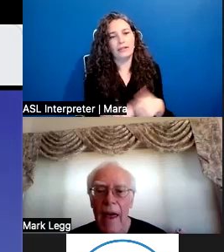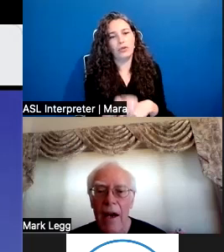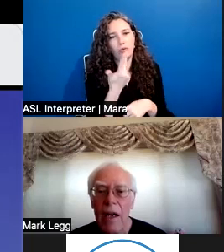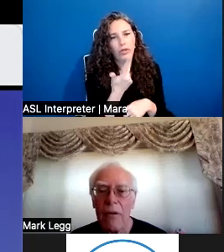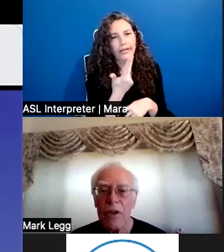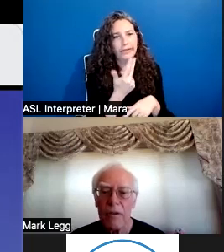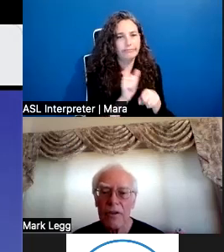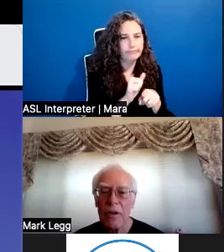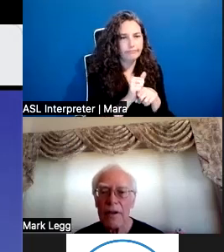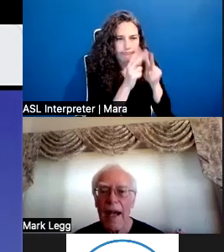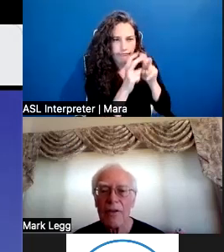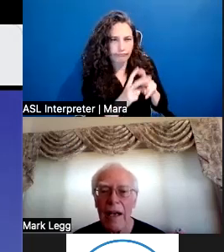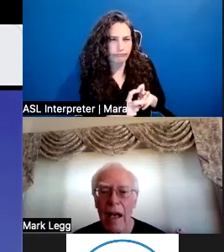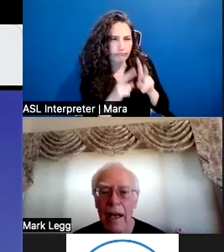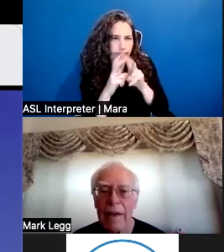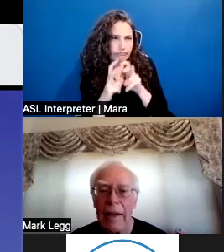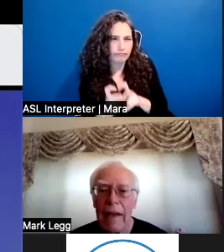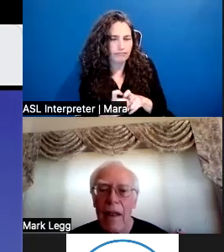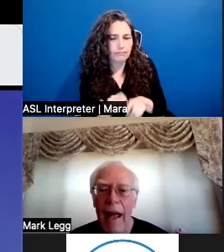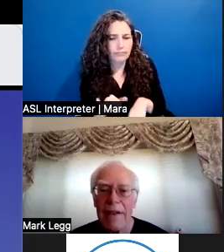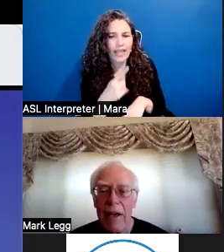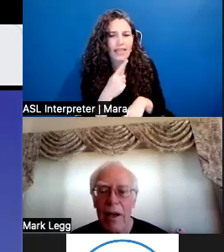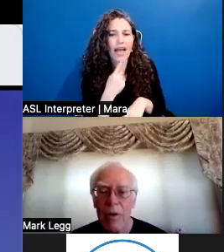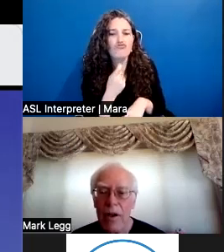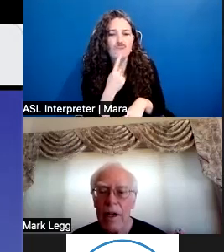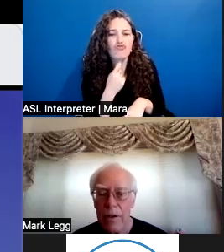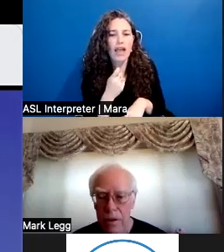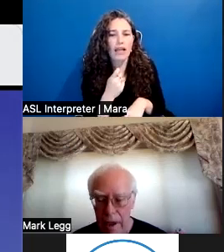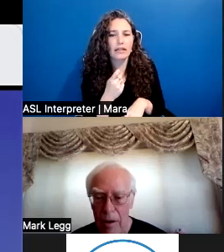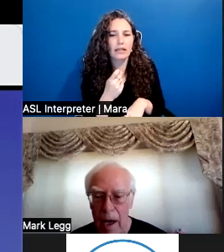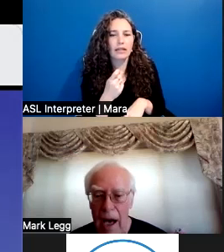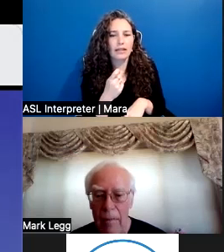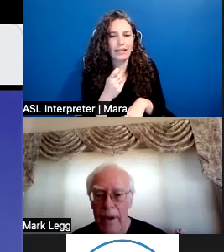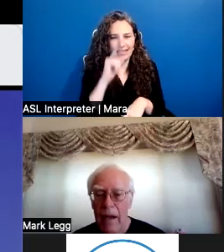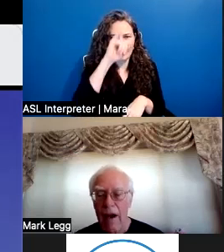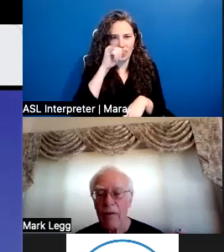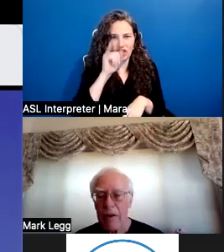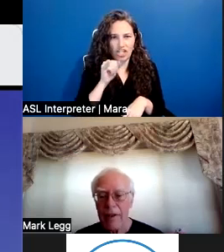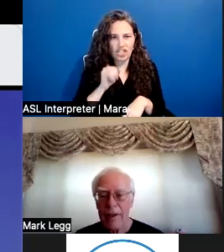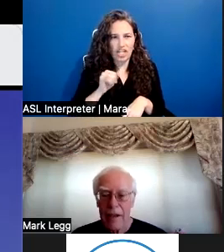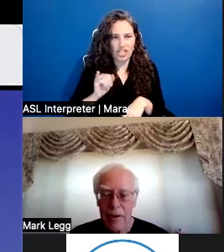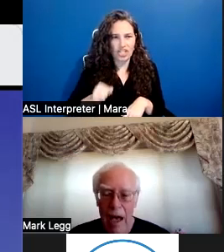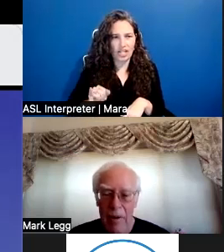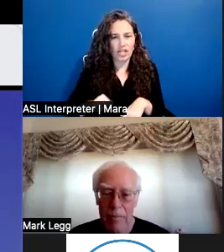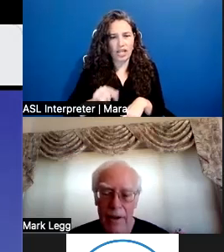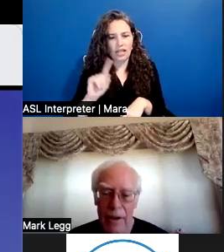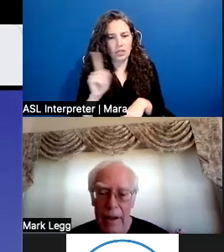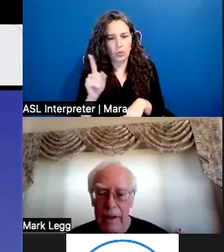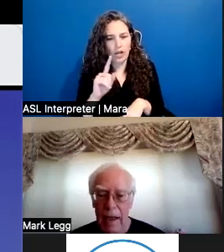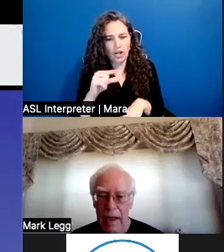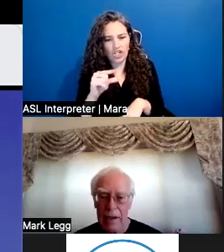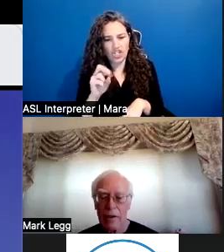And in that area with the sort of dashed red lines, that's the area where Jerry Kuhn there on the bottom found this tsunami